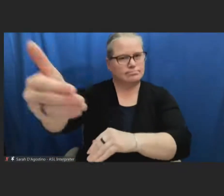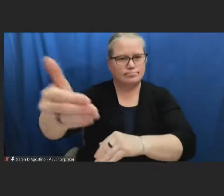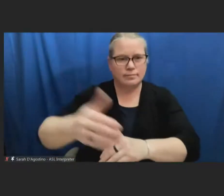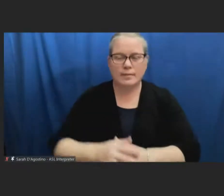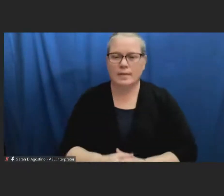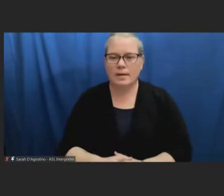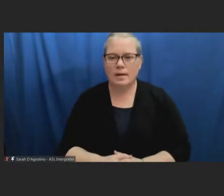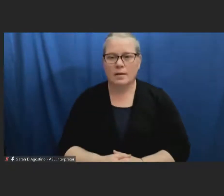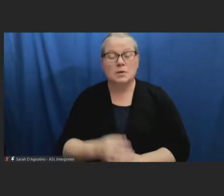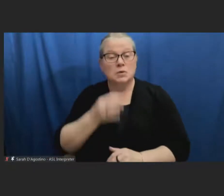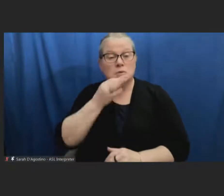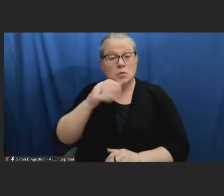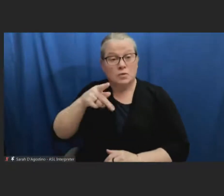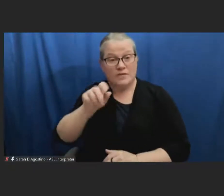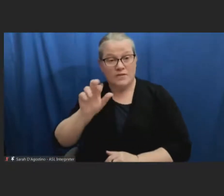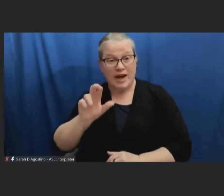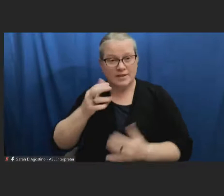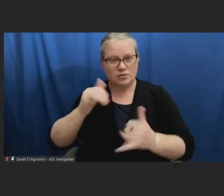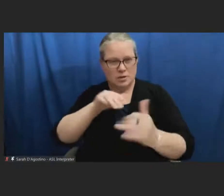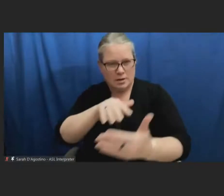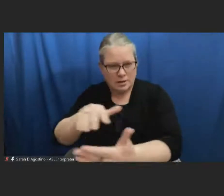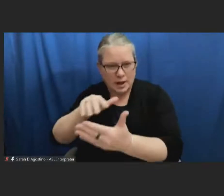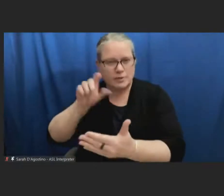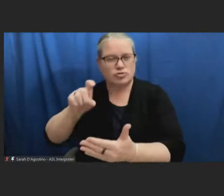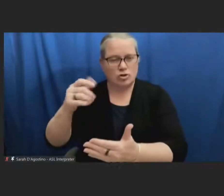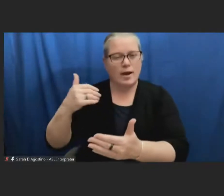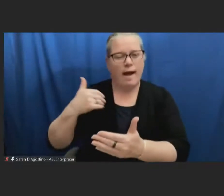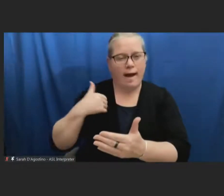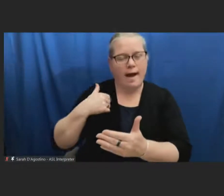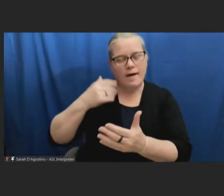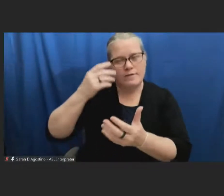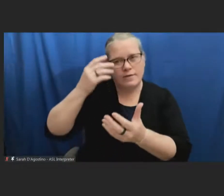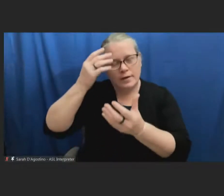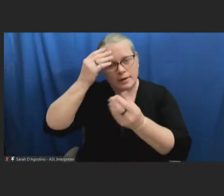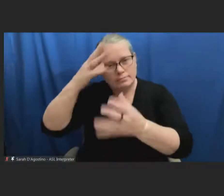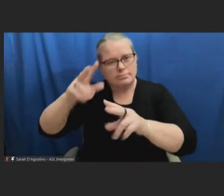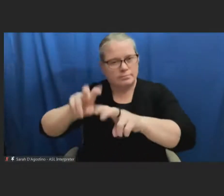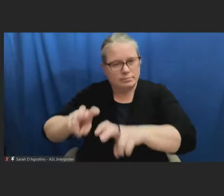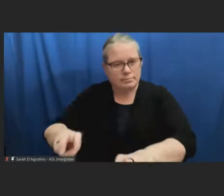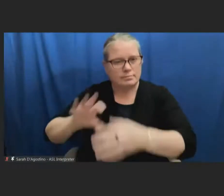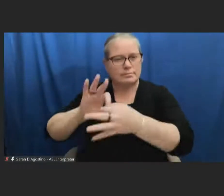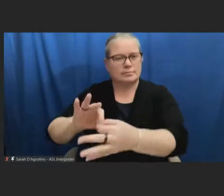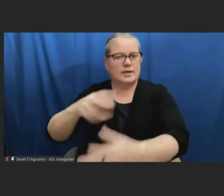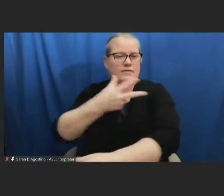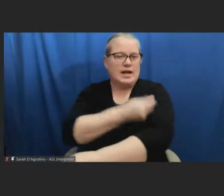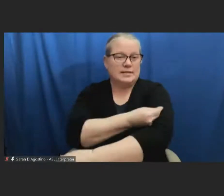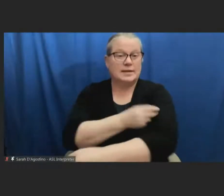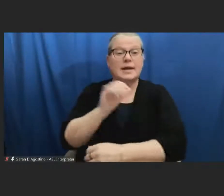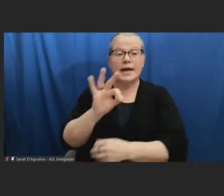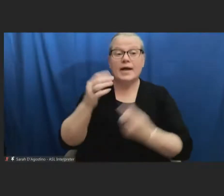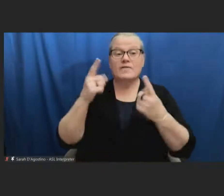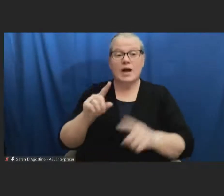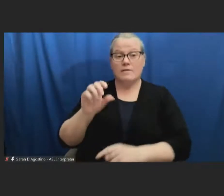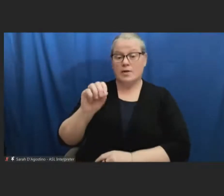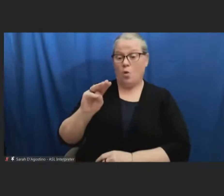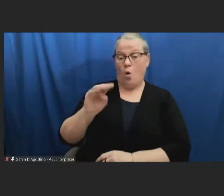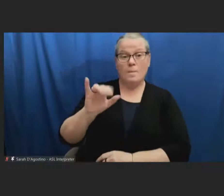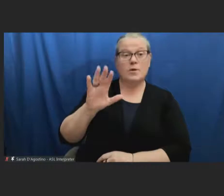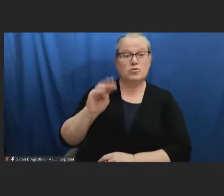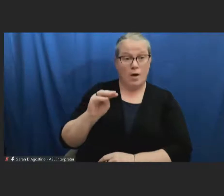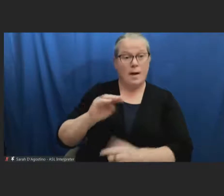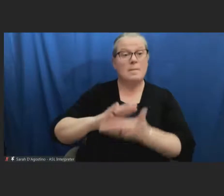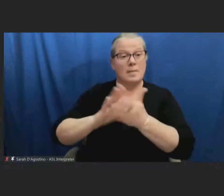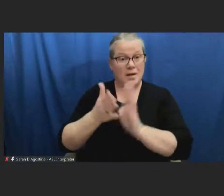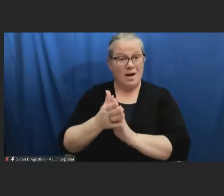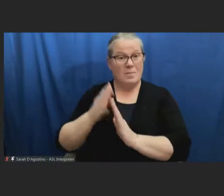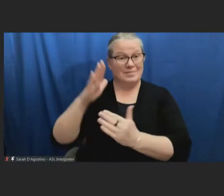data on that in March. And it could be the case that with a variant specific vaccine, if Omicron does become the dominant lineage and what we have to